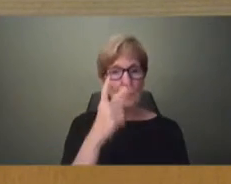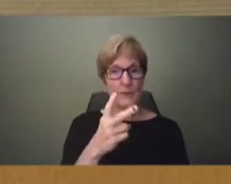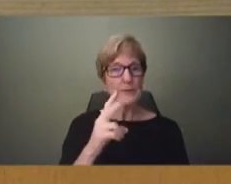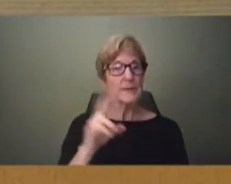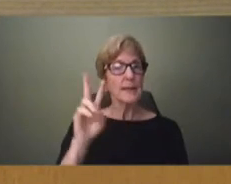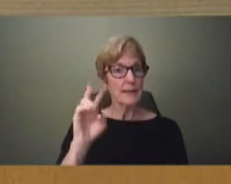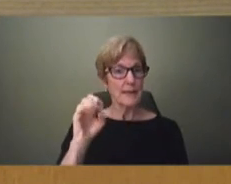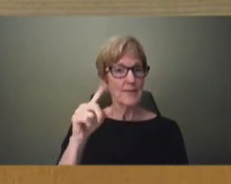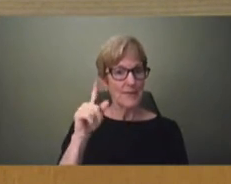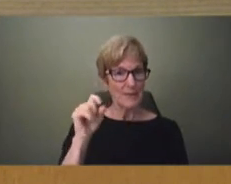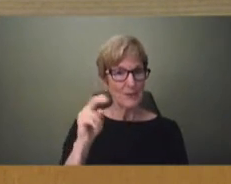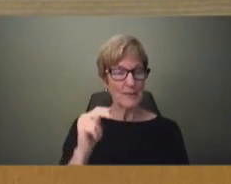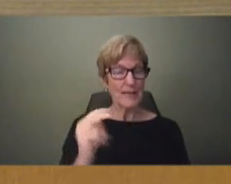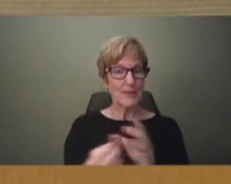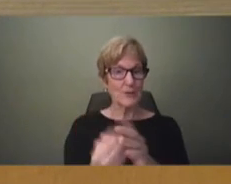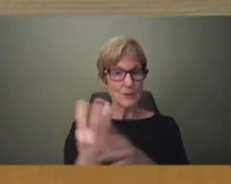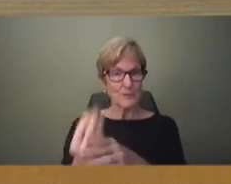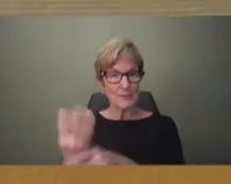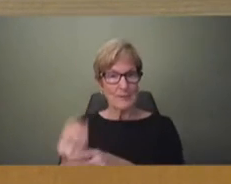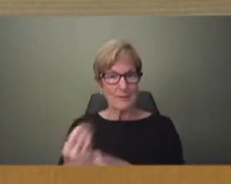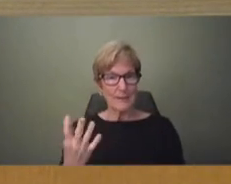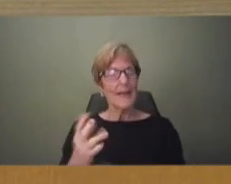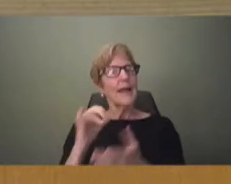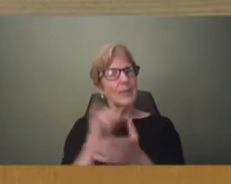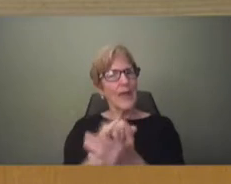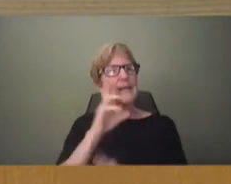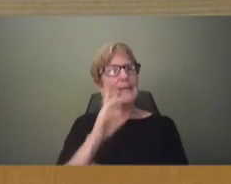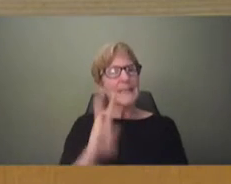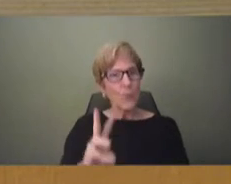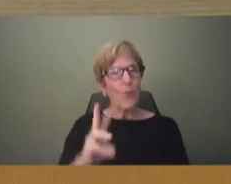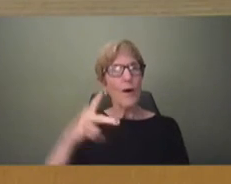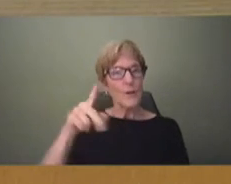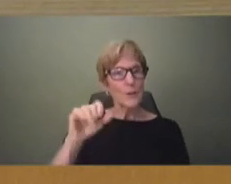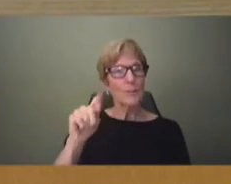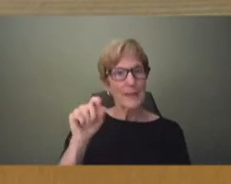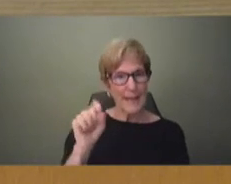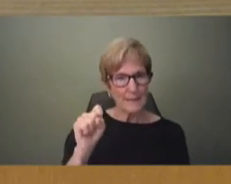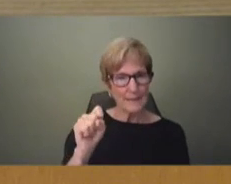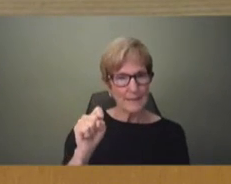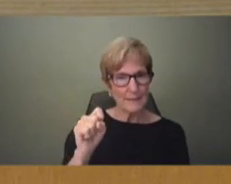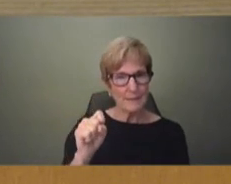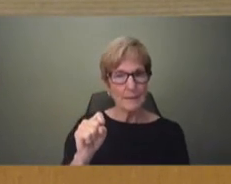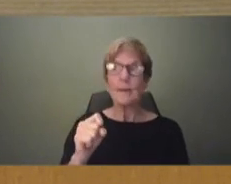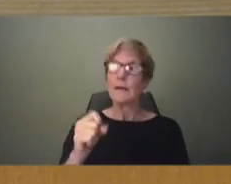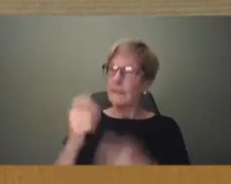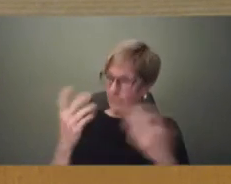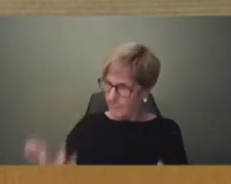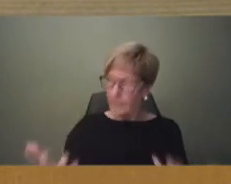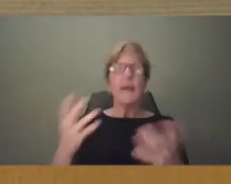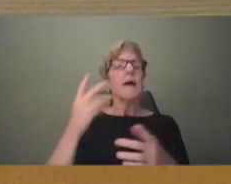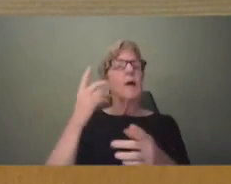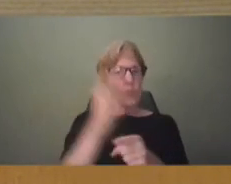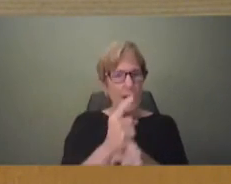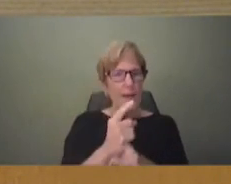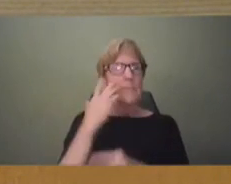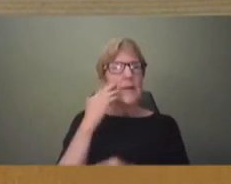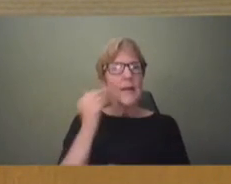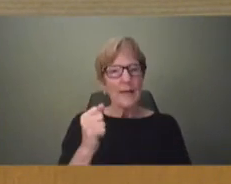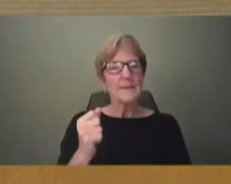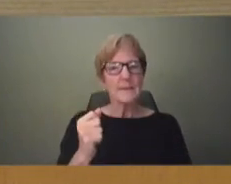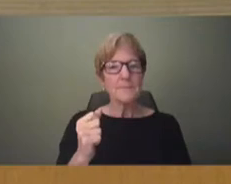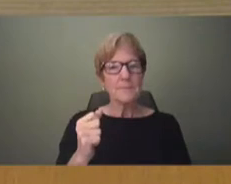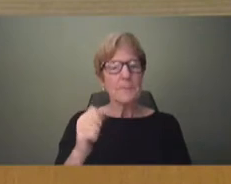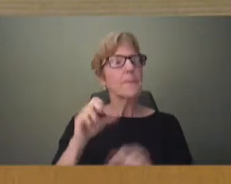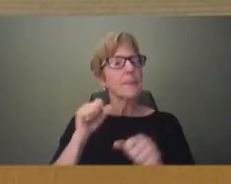is aquatic I suggest to you that there's an aquafer on the site because it's because of the